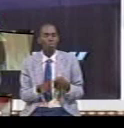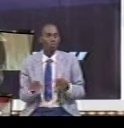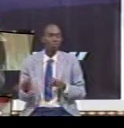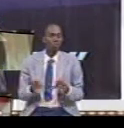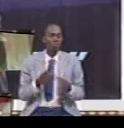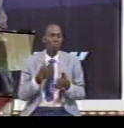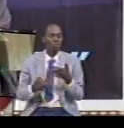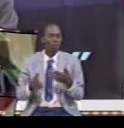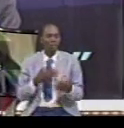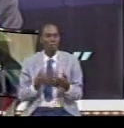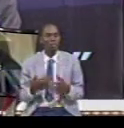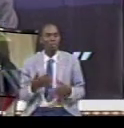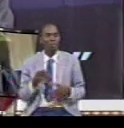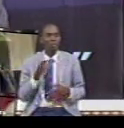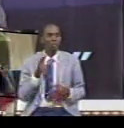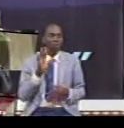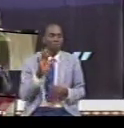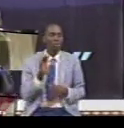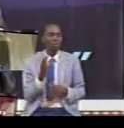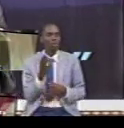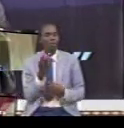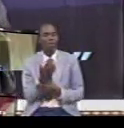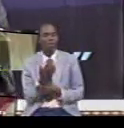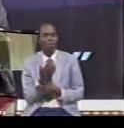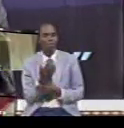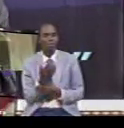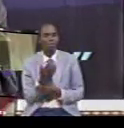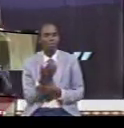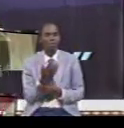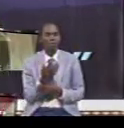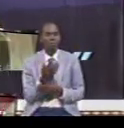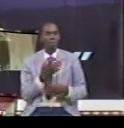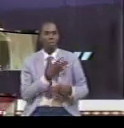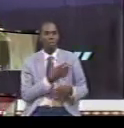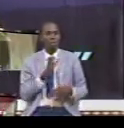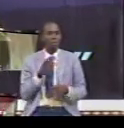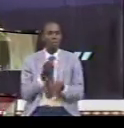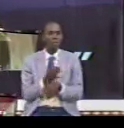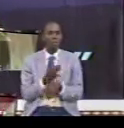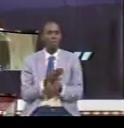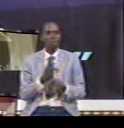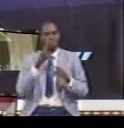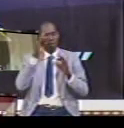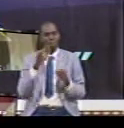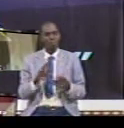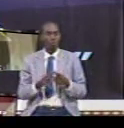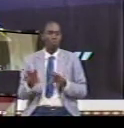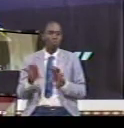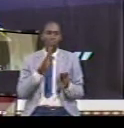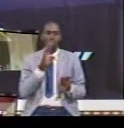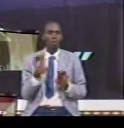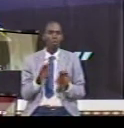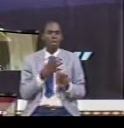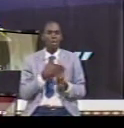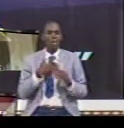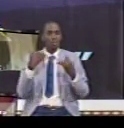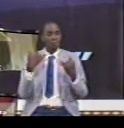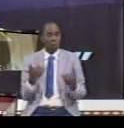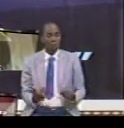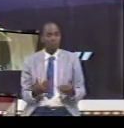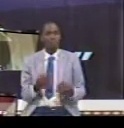hand and thy counsel determined before to be done. And then it says, now and now and now,